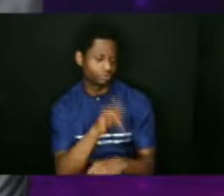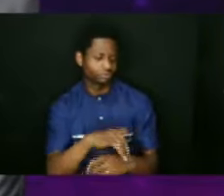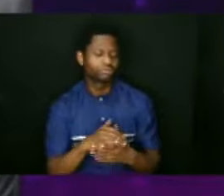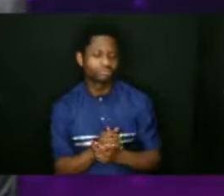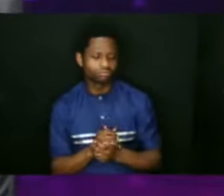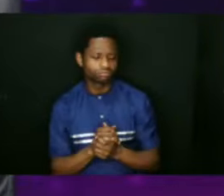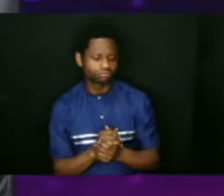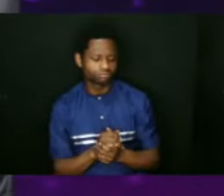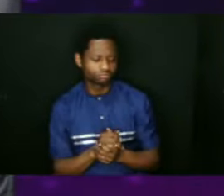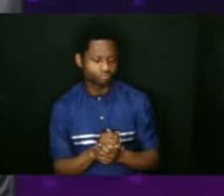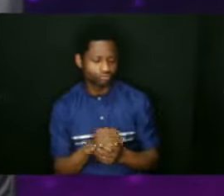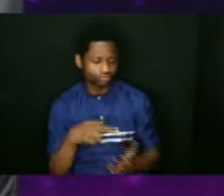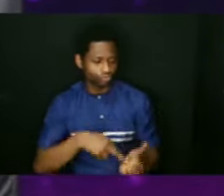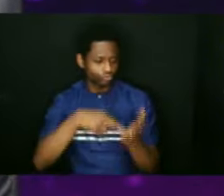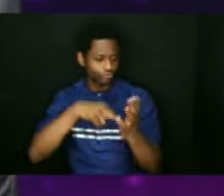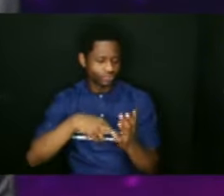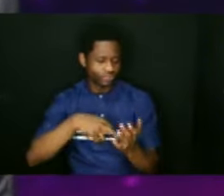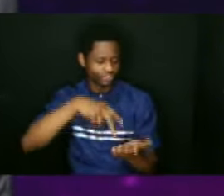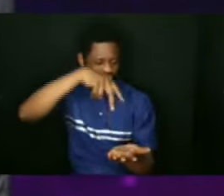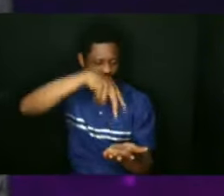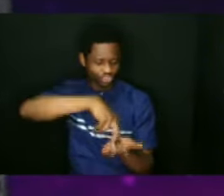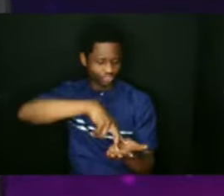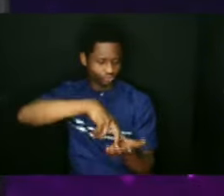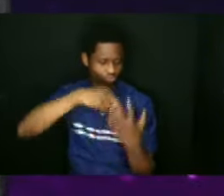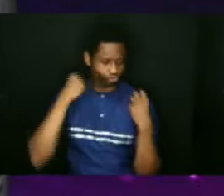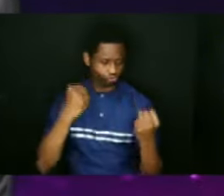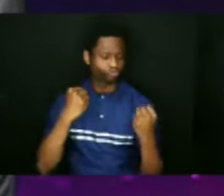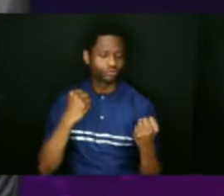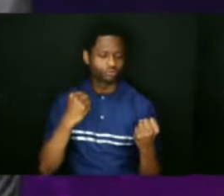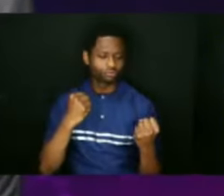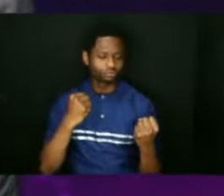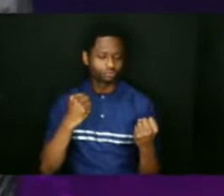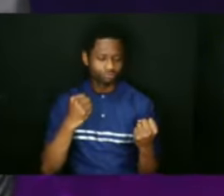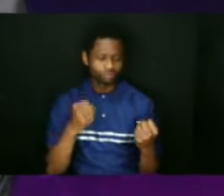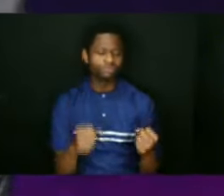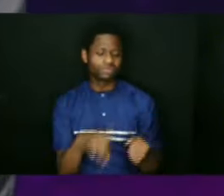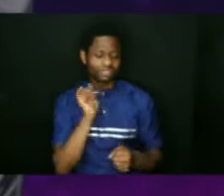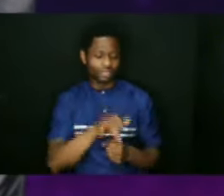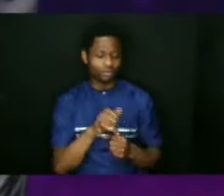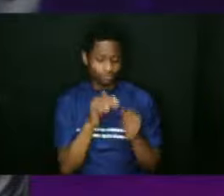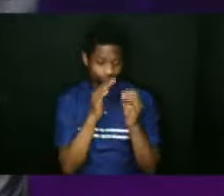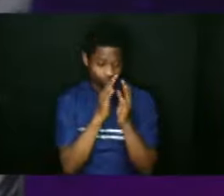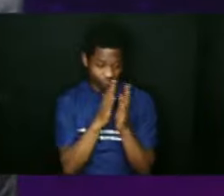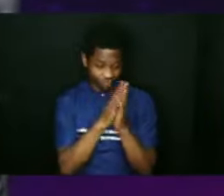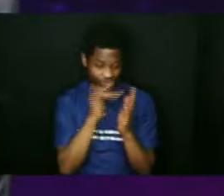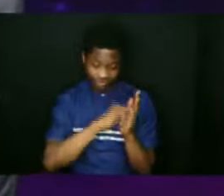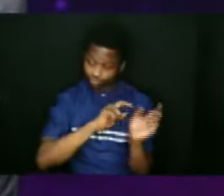are going to transform our spheres, that we will be stable.